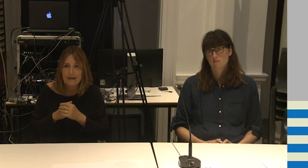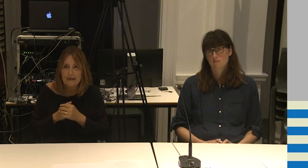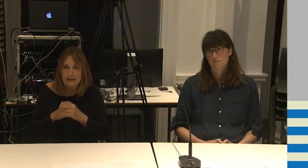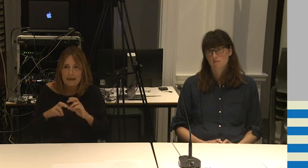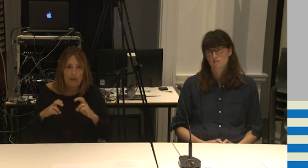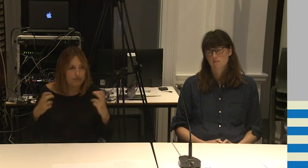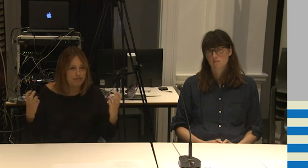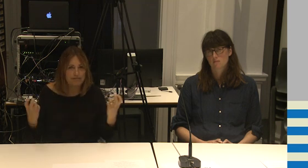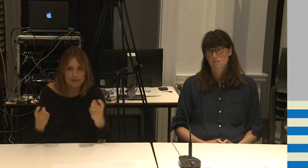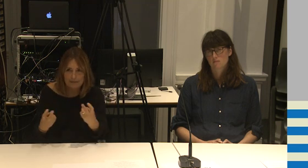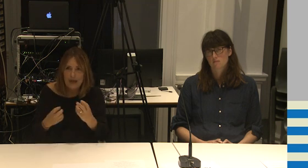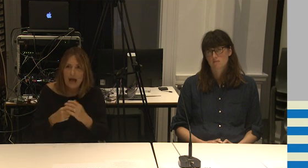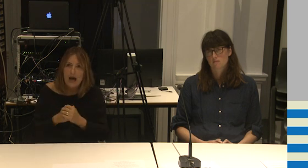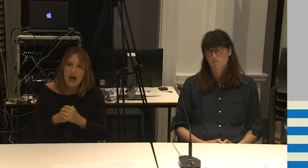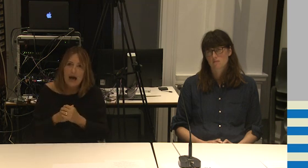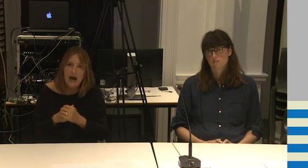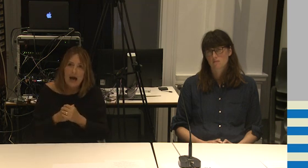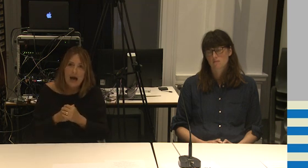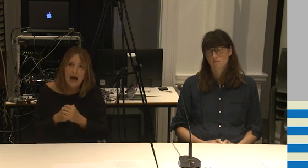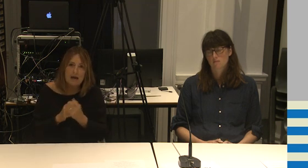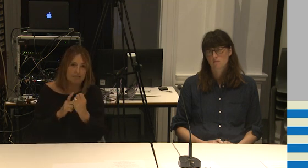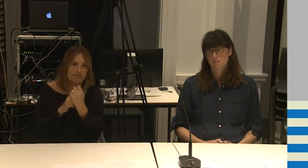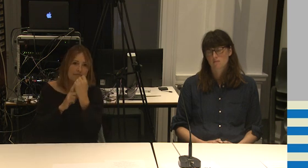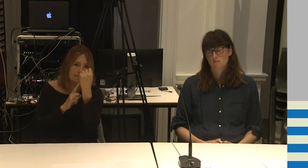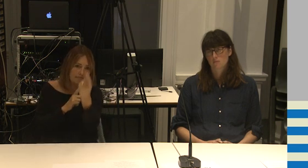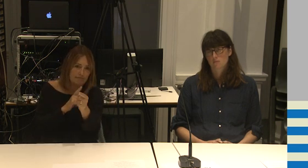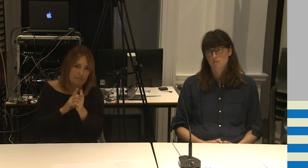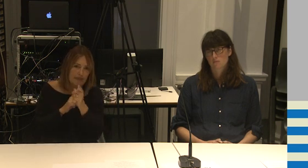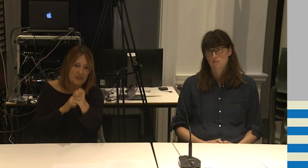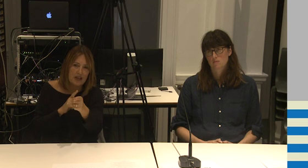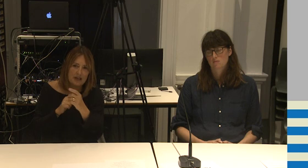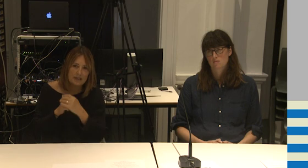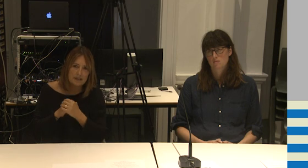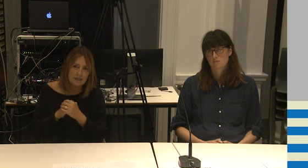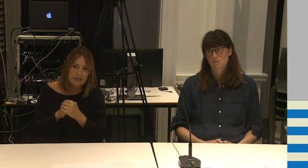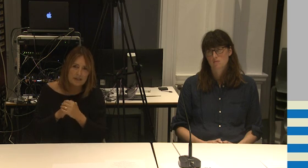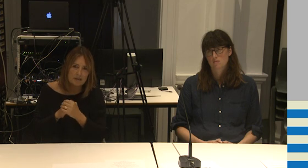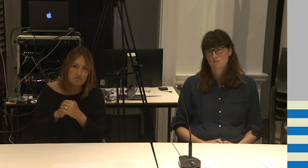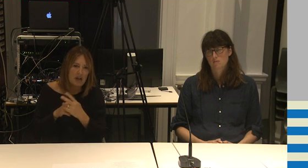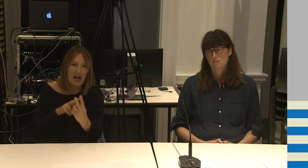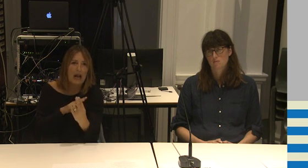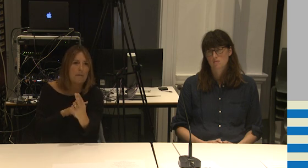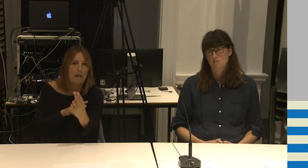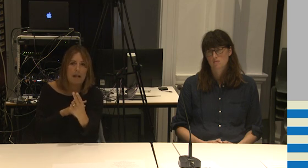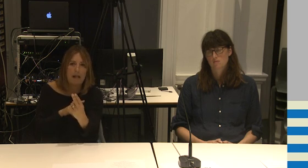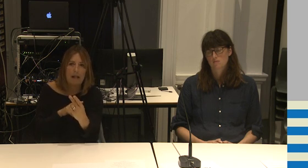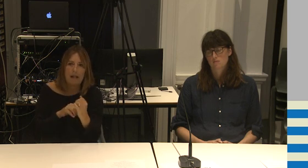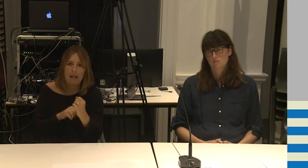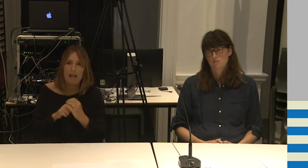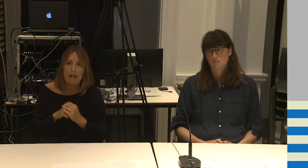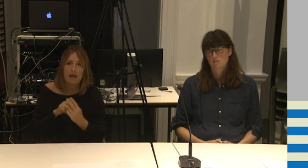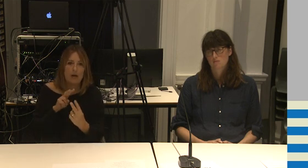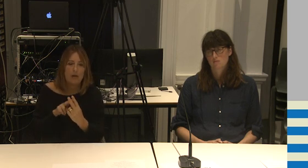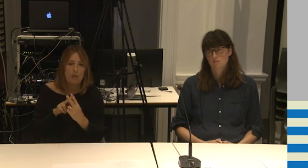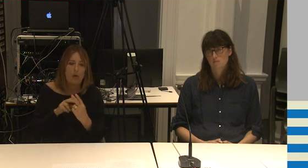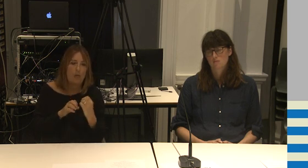massive face together. And just over the way from us was this quite ordinary couple, really, a salaryman and his wife